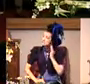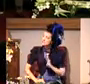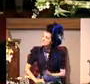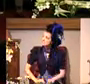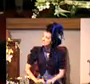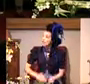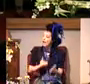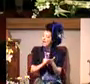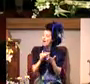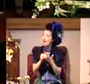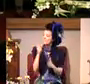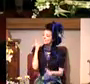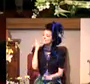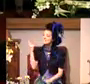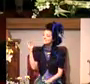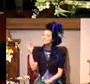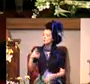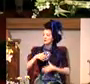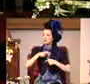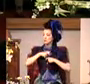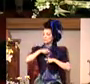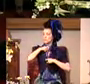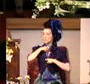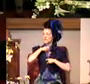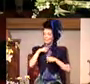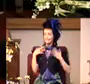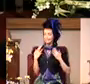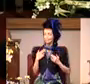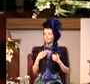I don't often see you in a suit, collar, and tie, Master Skip.